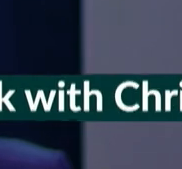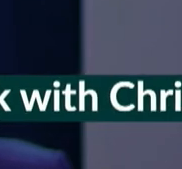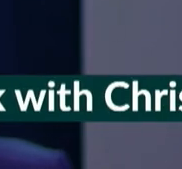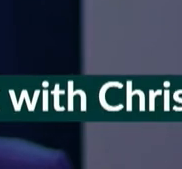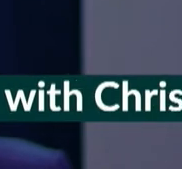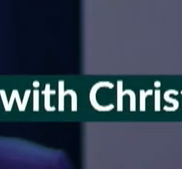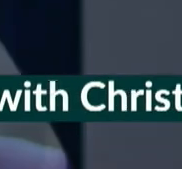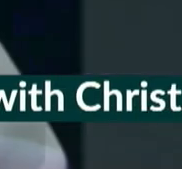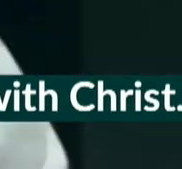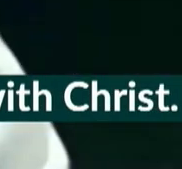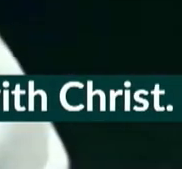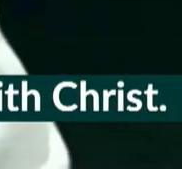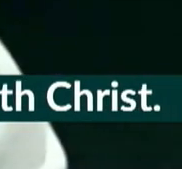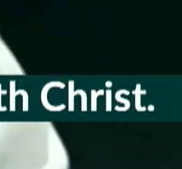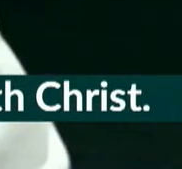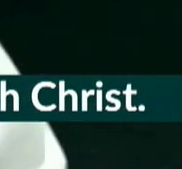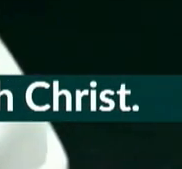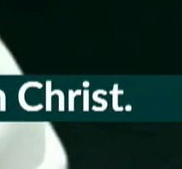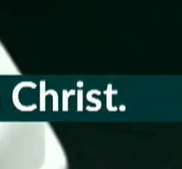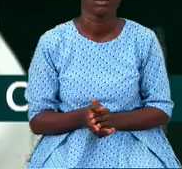make sure you're also praying,